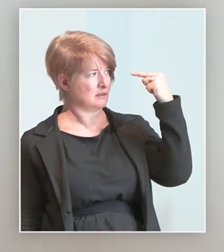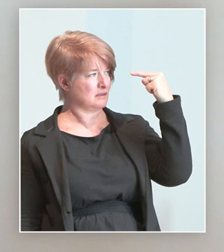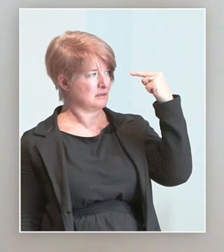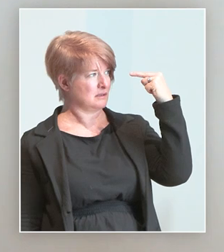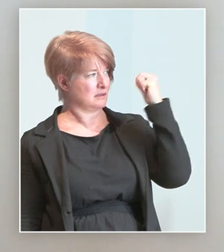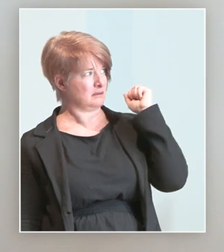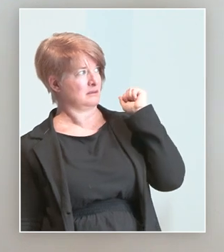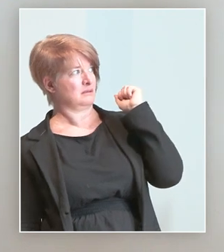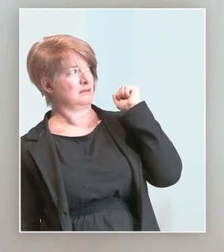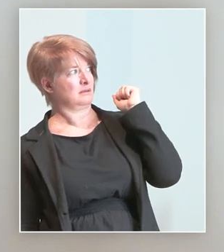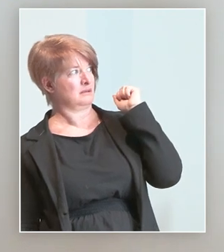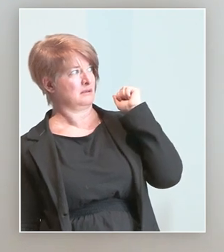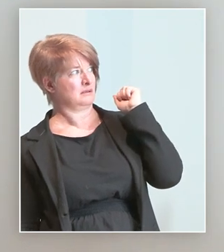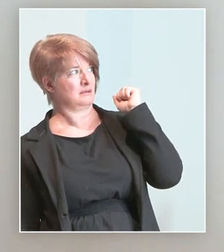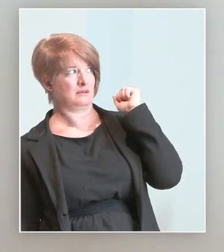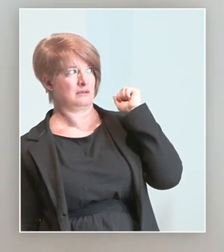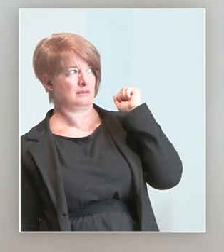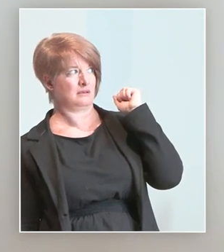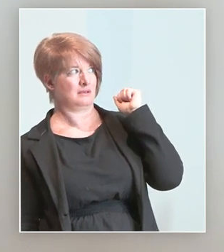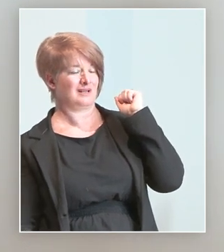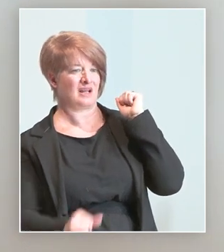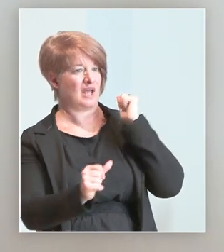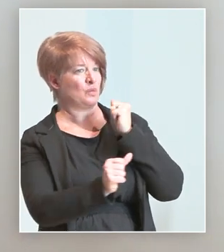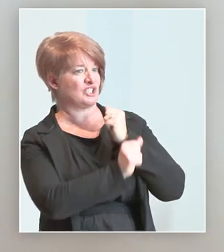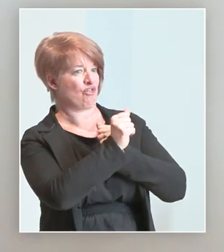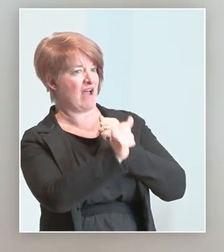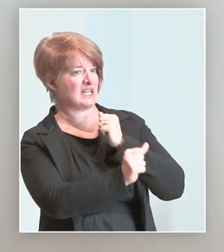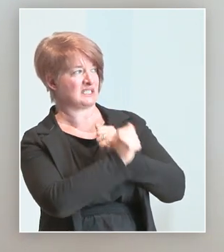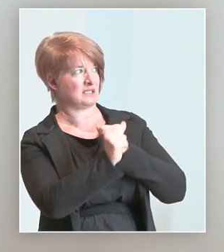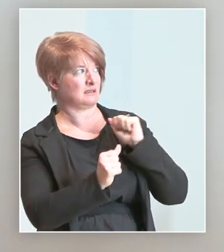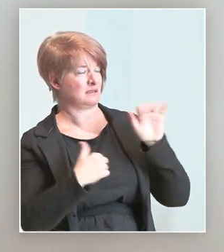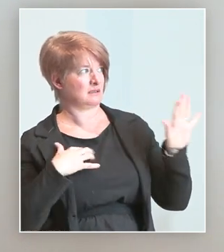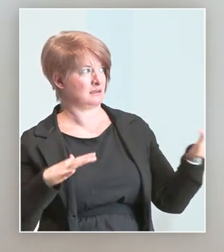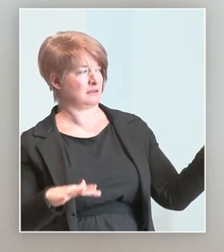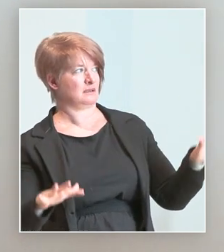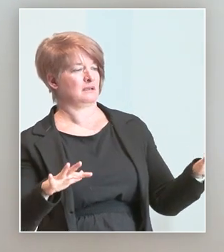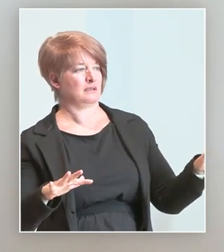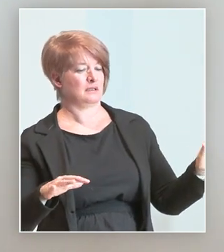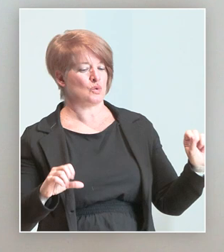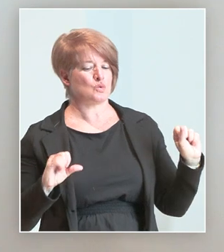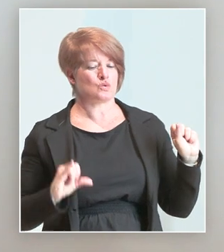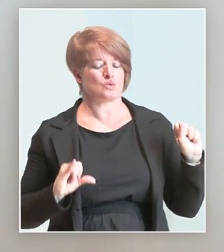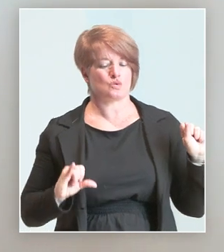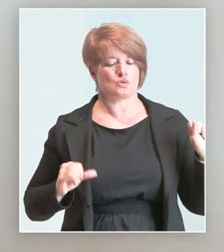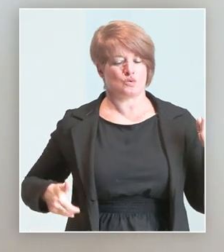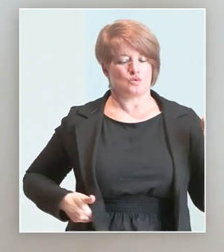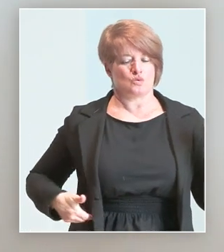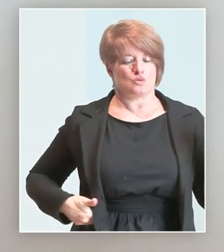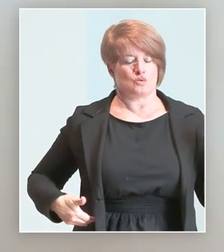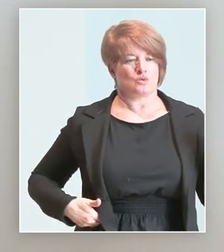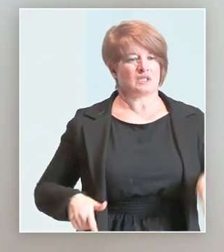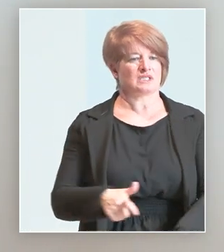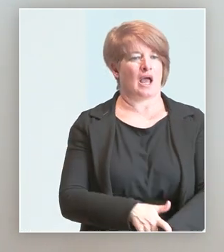way that not-so-vel threat stuck and struck me, signaling now it was time to sound the